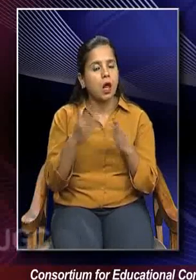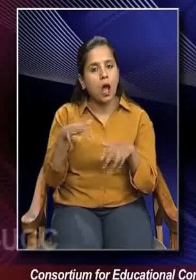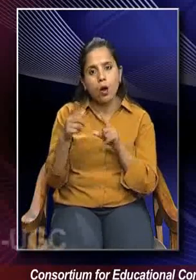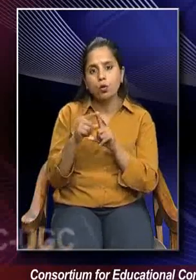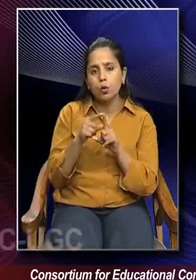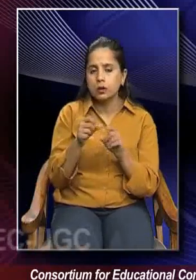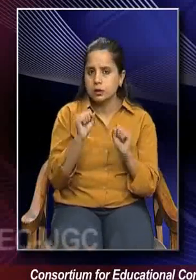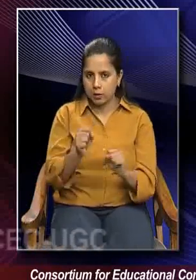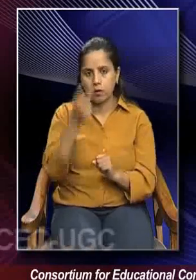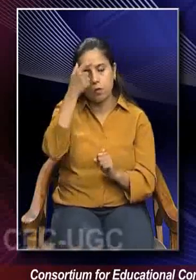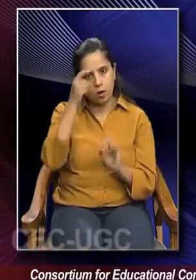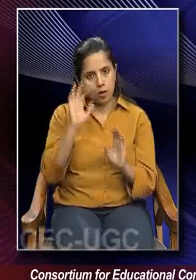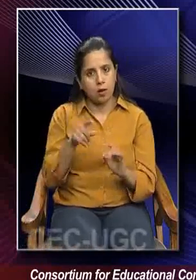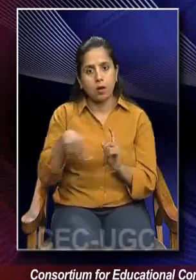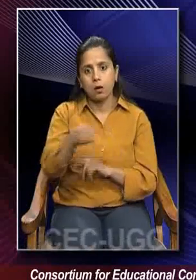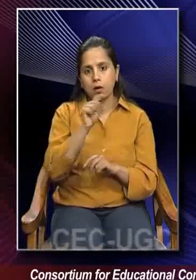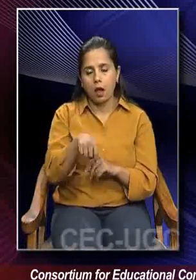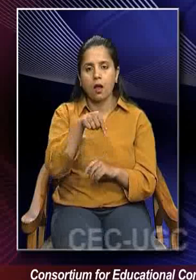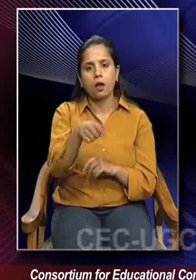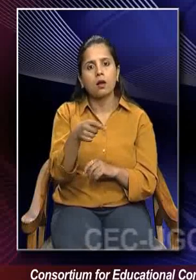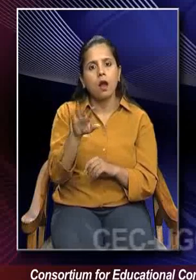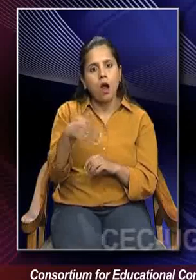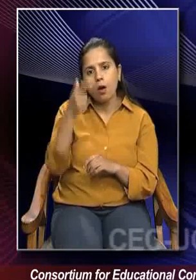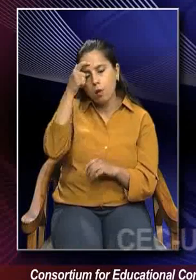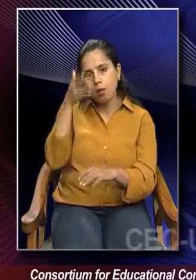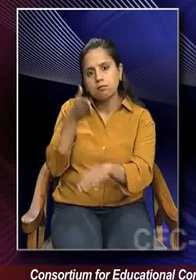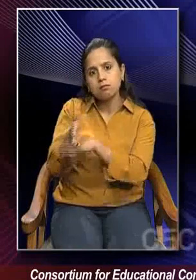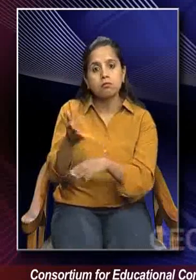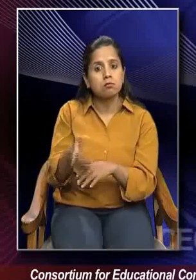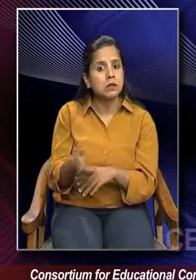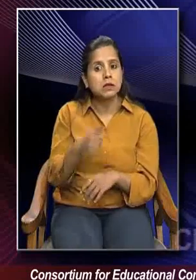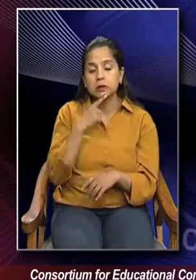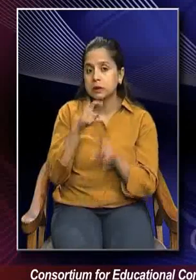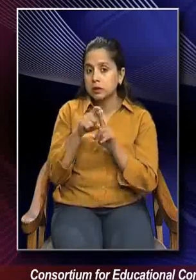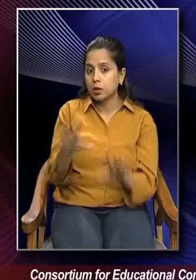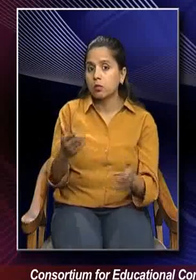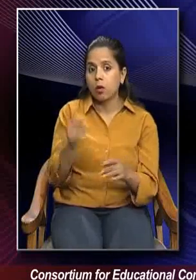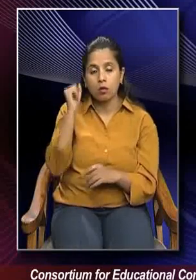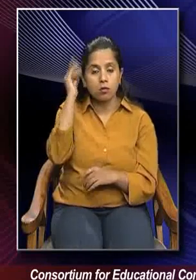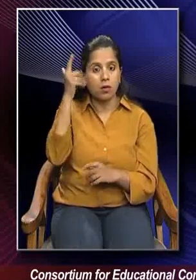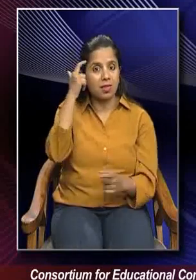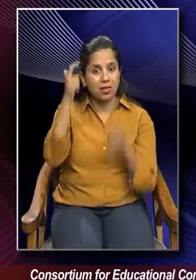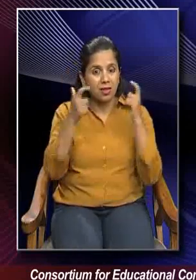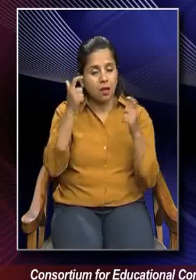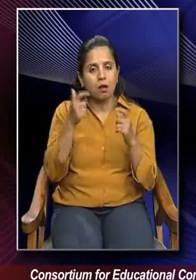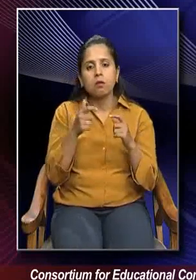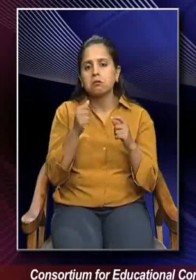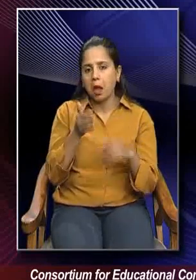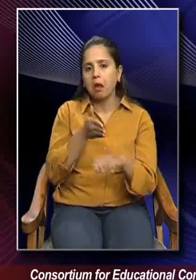performance and can impair severely your cognitive